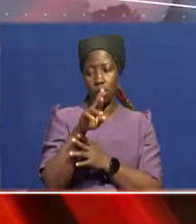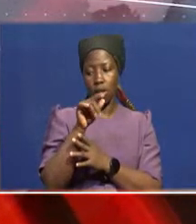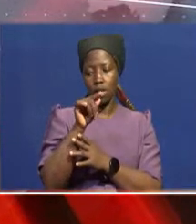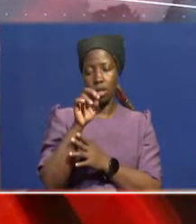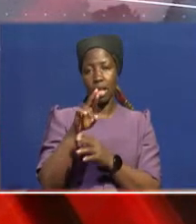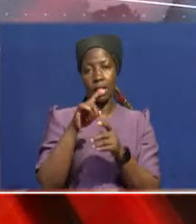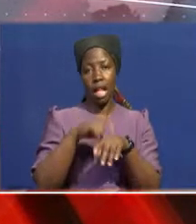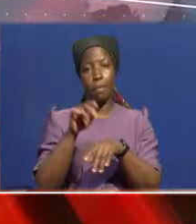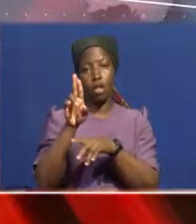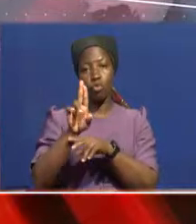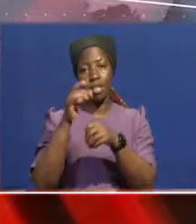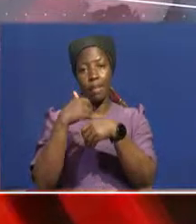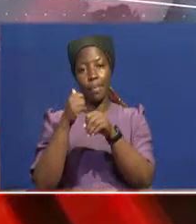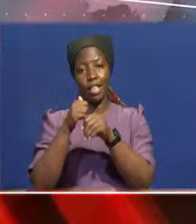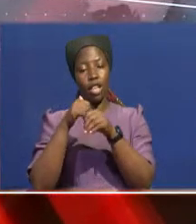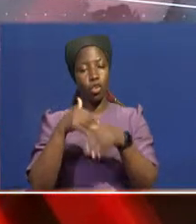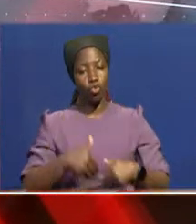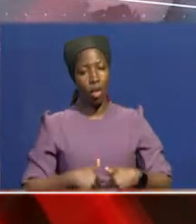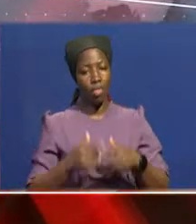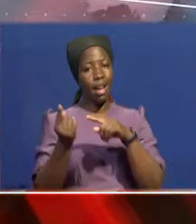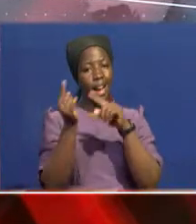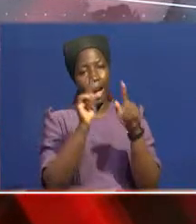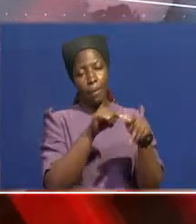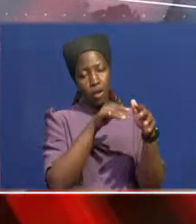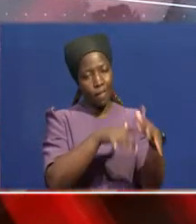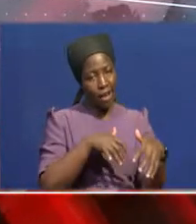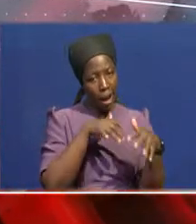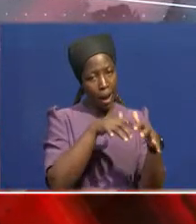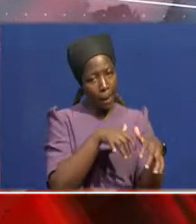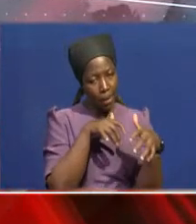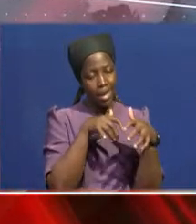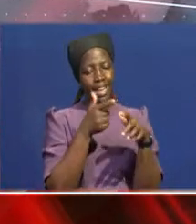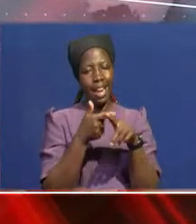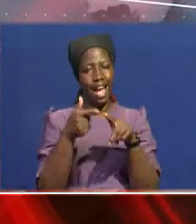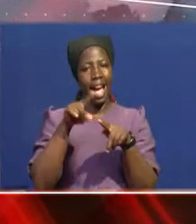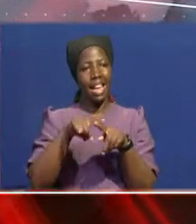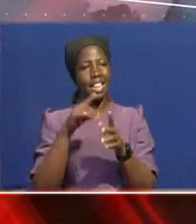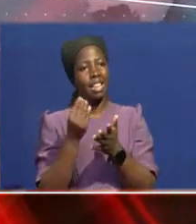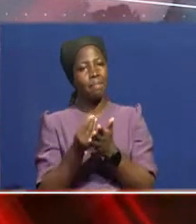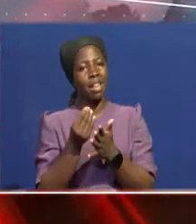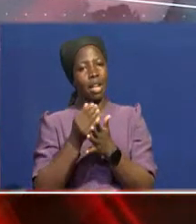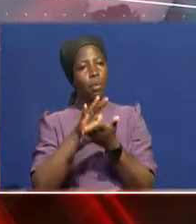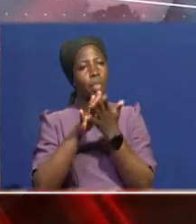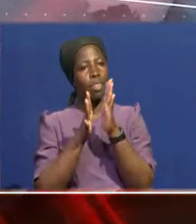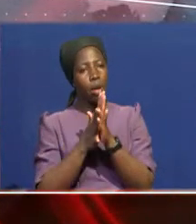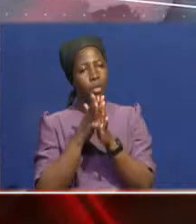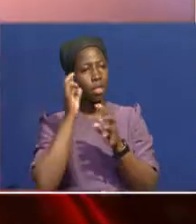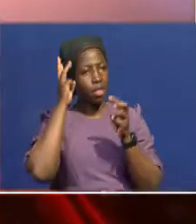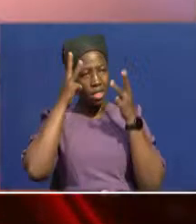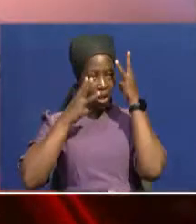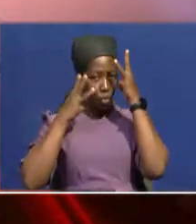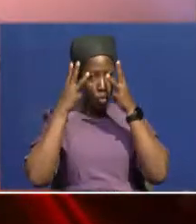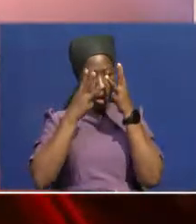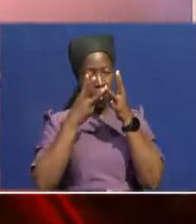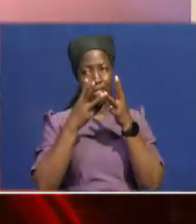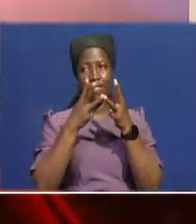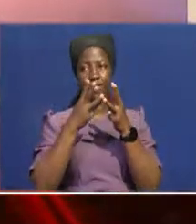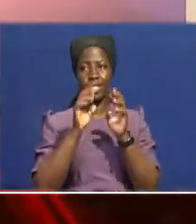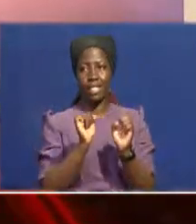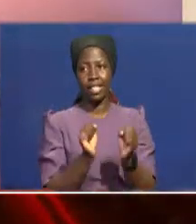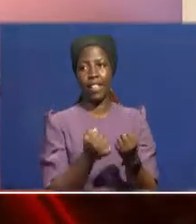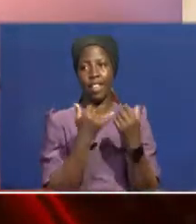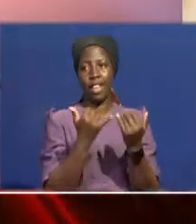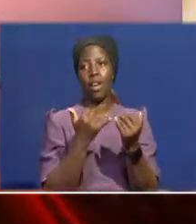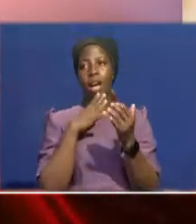into farming and increasing incomes without the worry of saving now and buying later. The